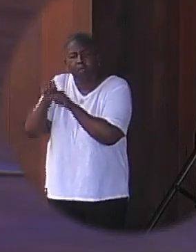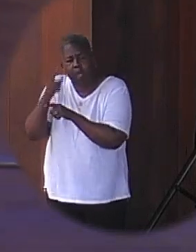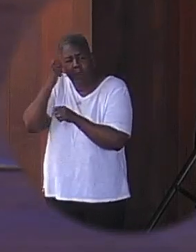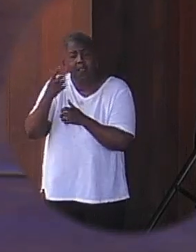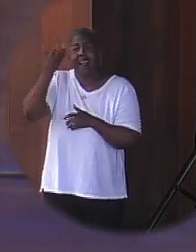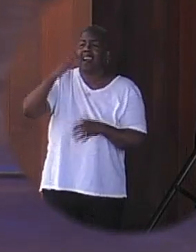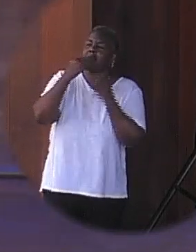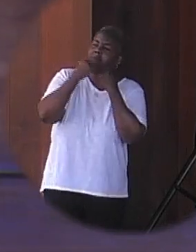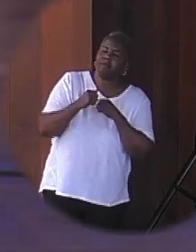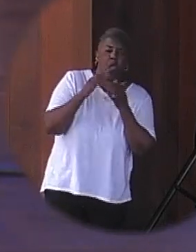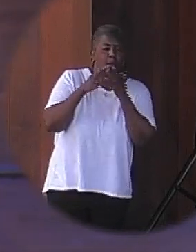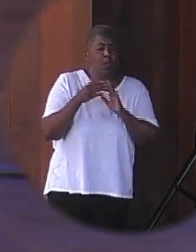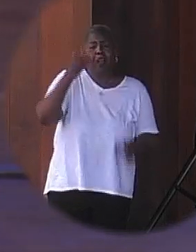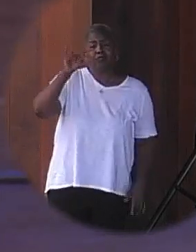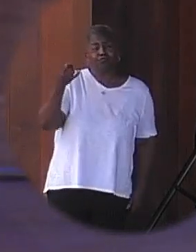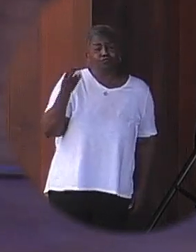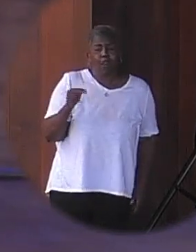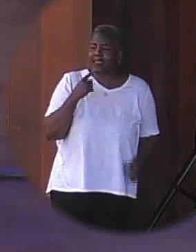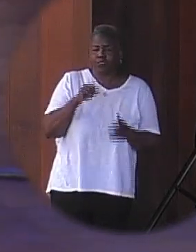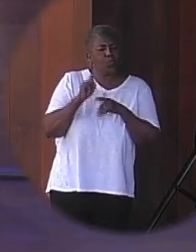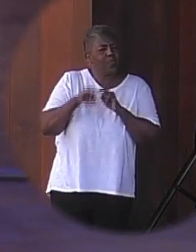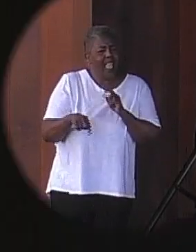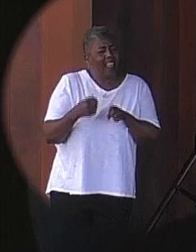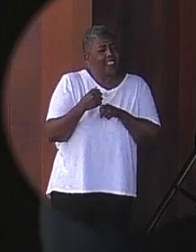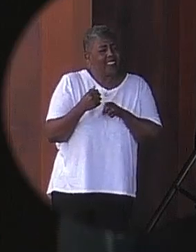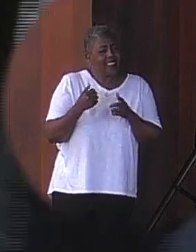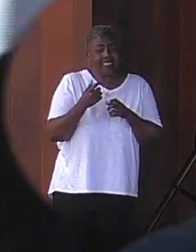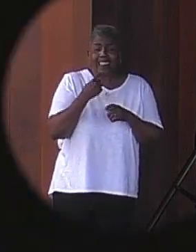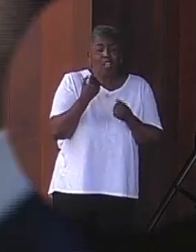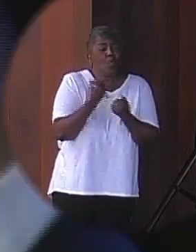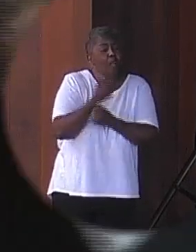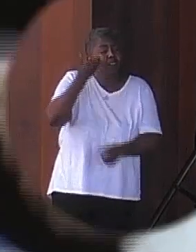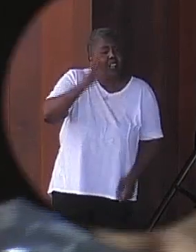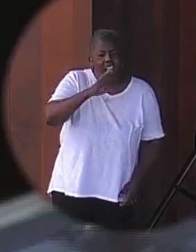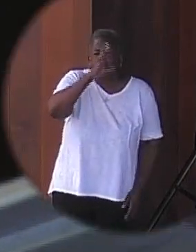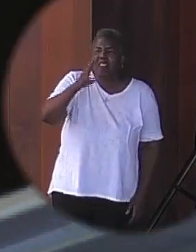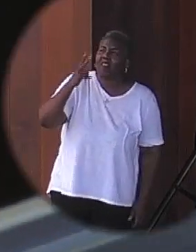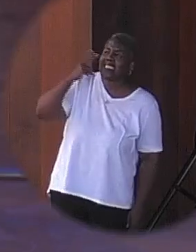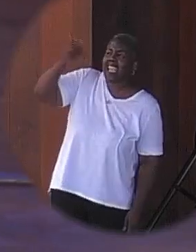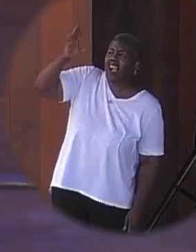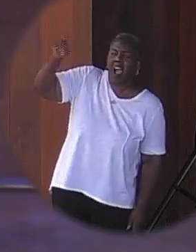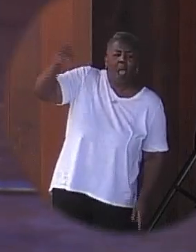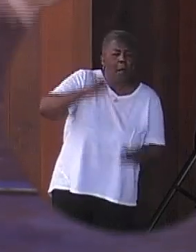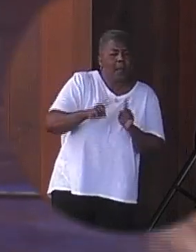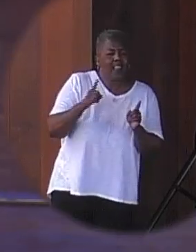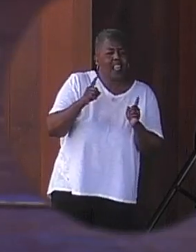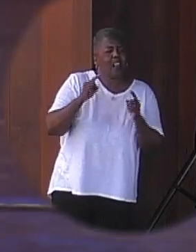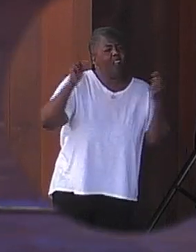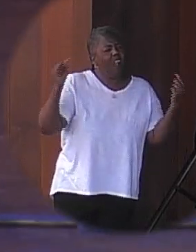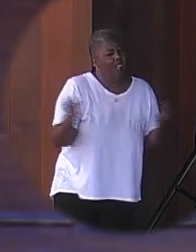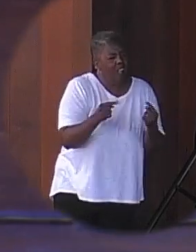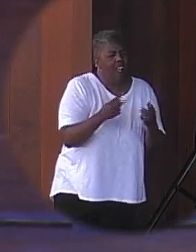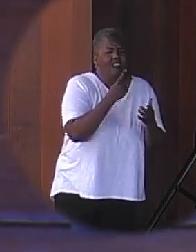God values community, John says, you can't say you love God whom you've never seen. And